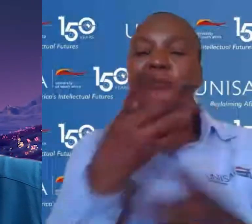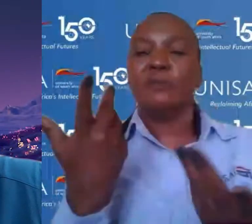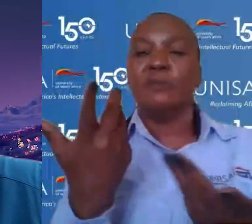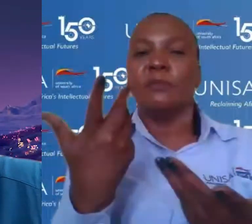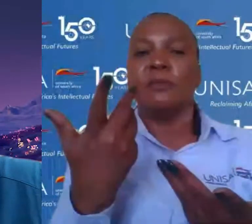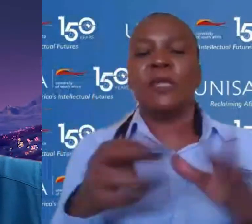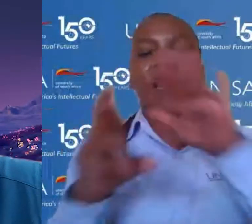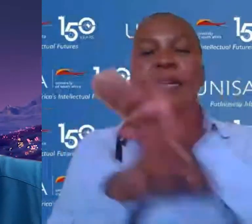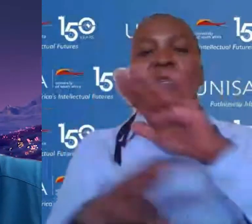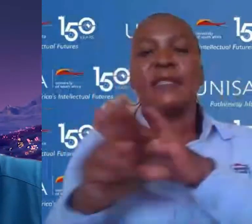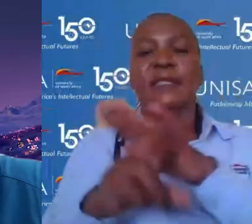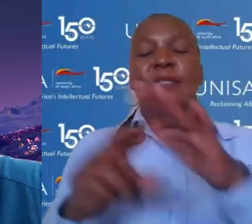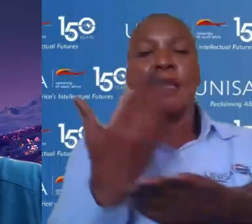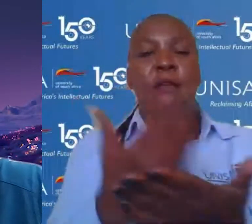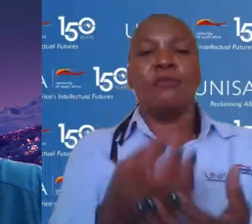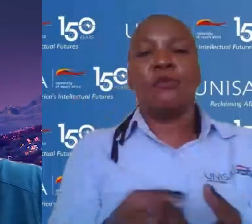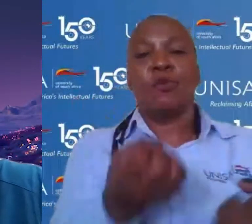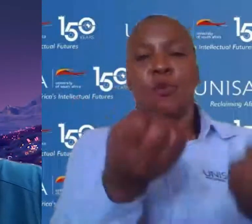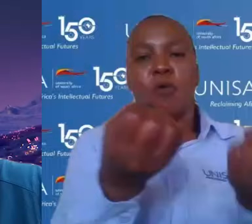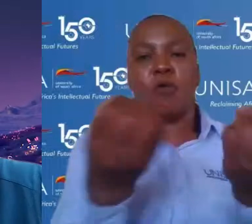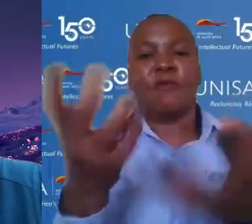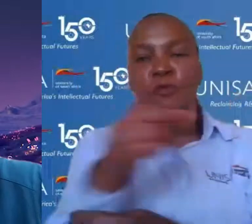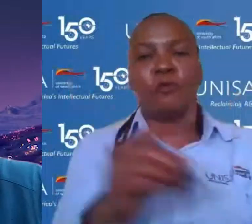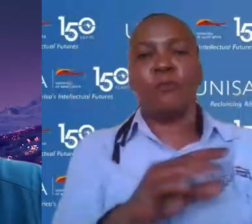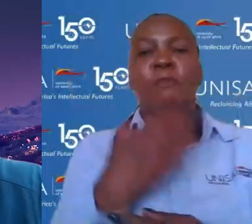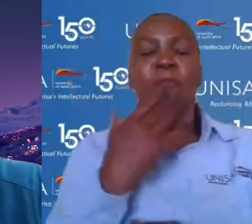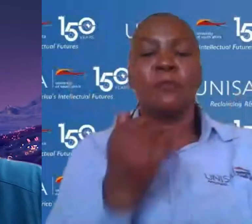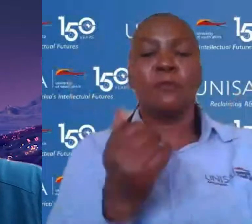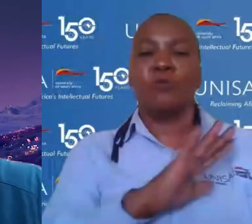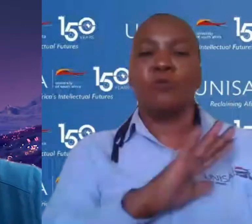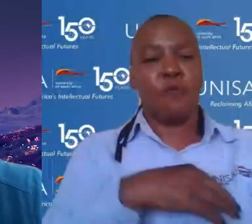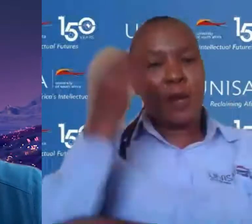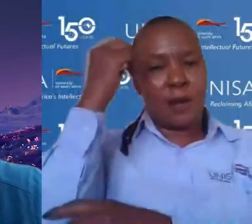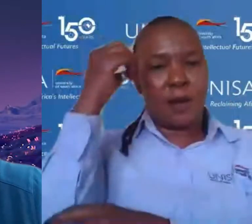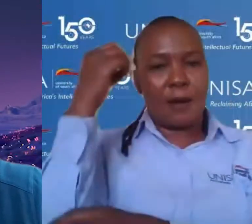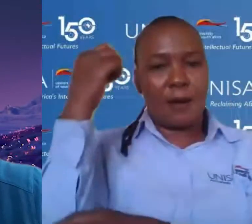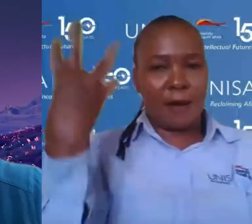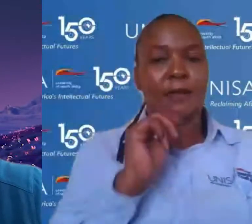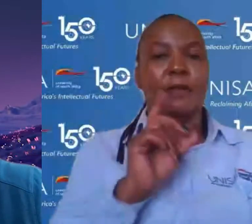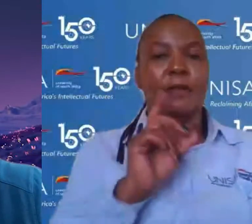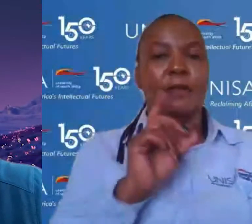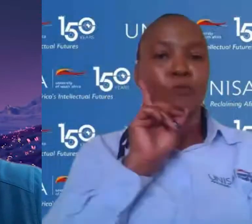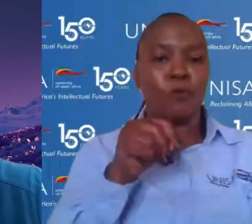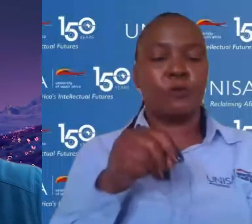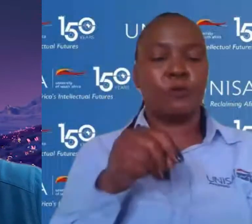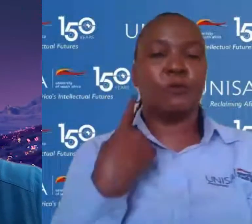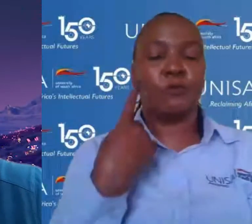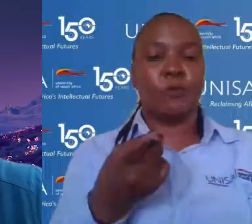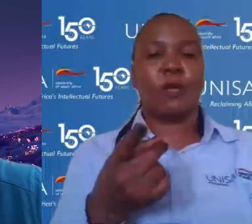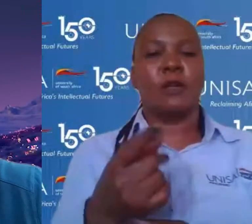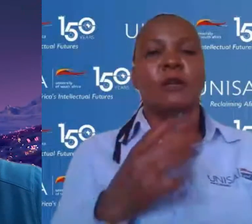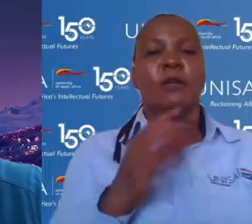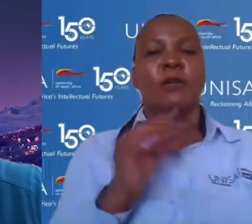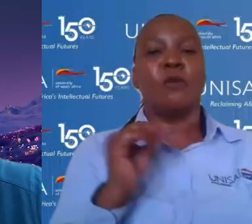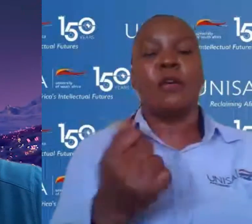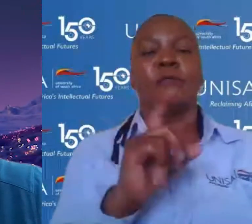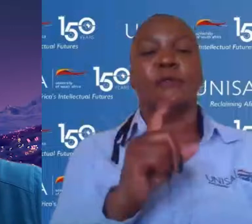is able to offer. But don't forget that tomorrow we are having